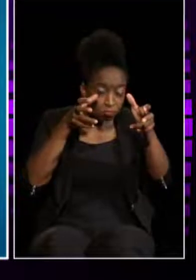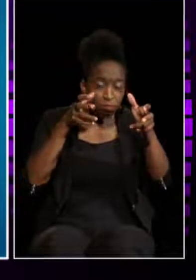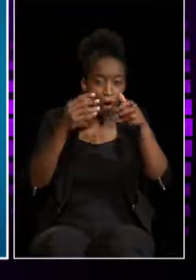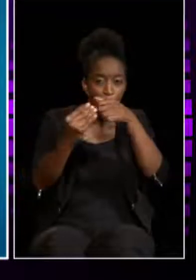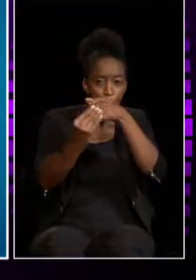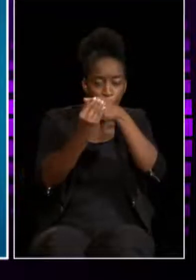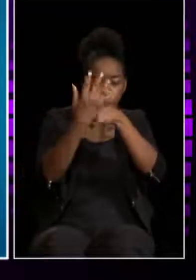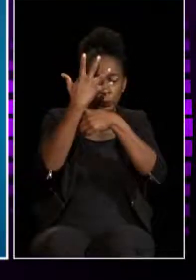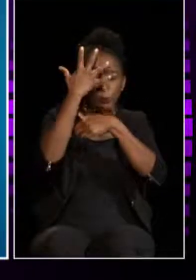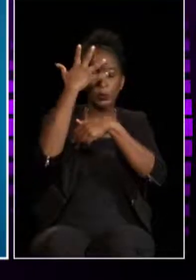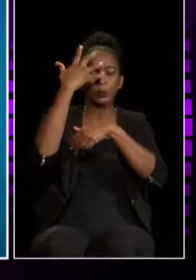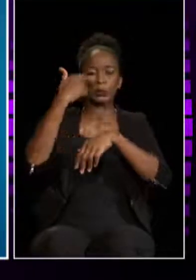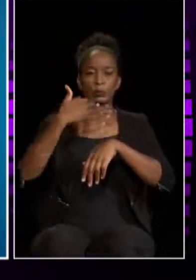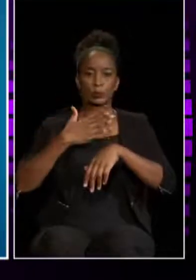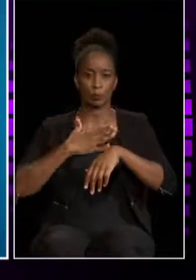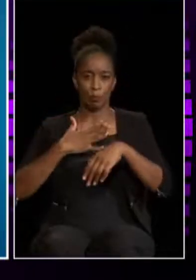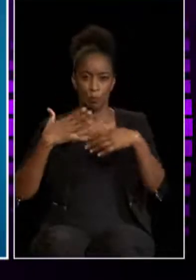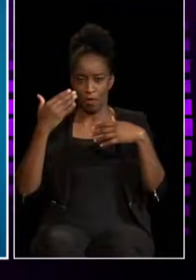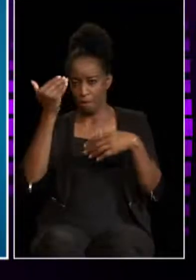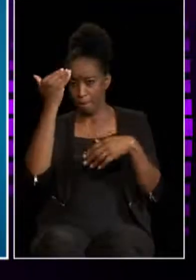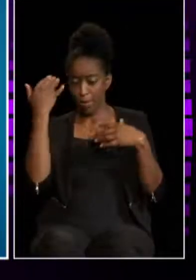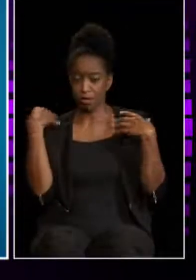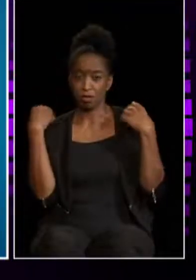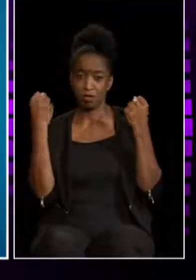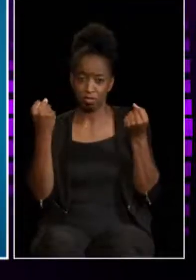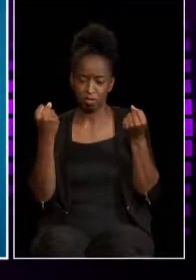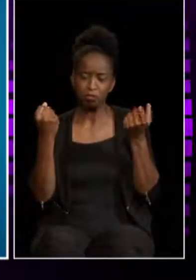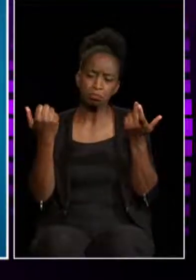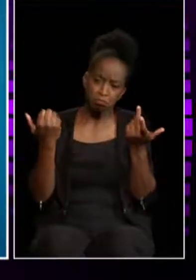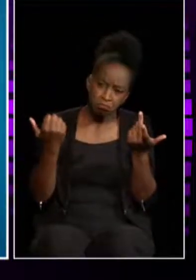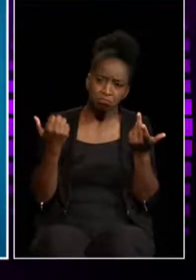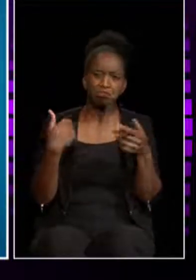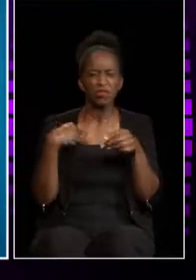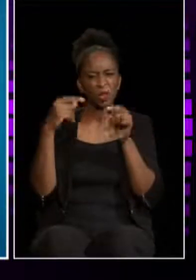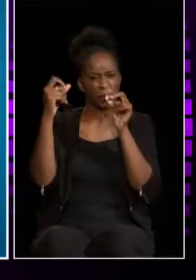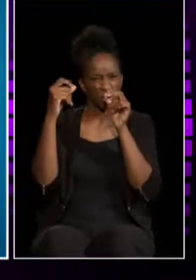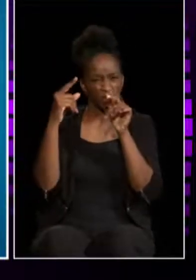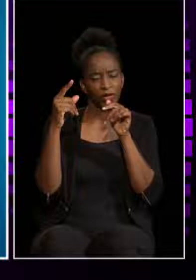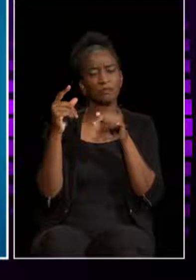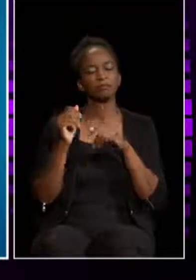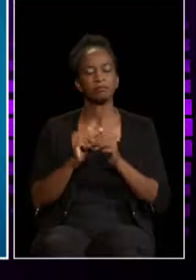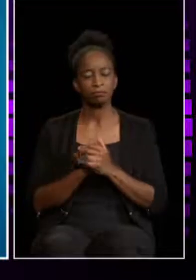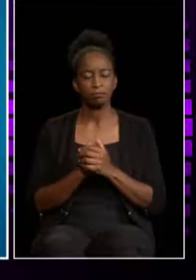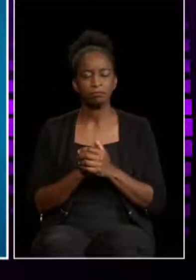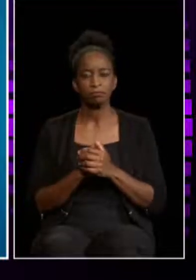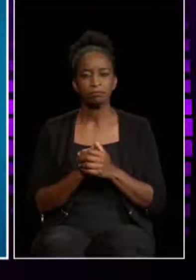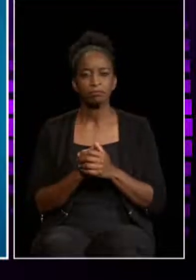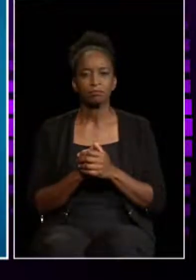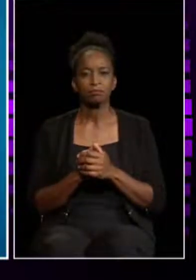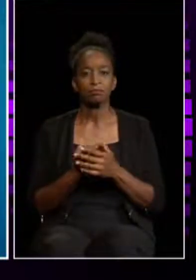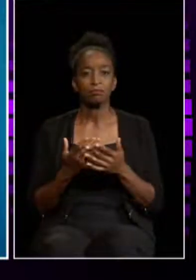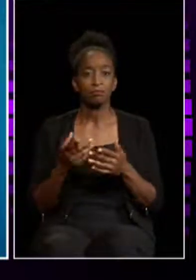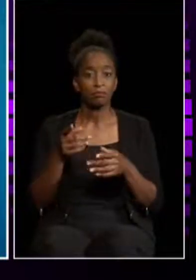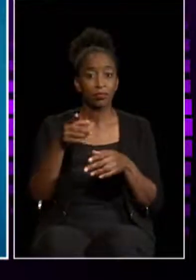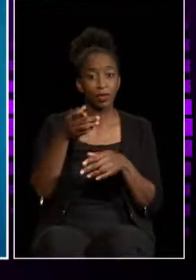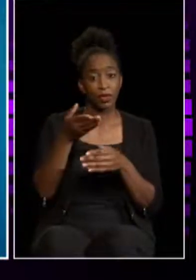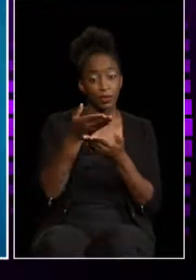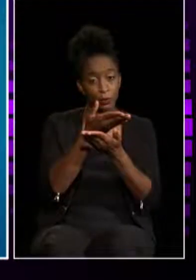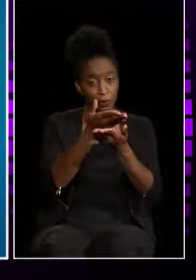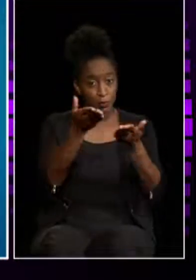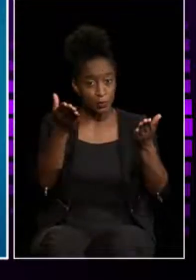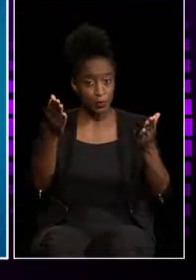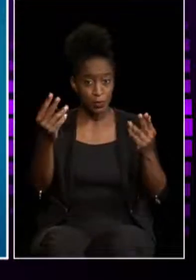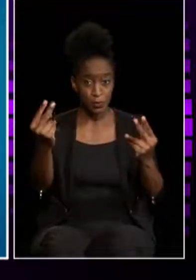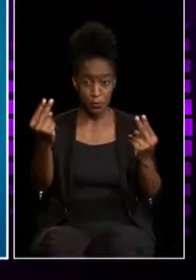do play a part in our mental journey. I also want to encourage everybody to get down in the comment section on the Division of Youth